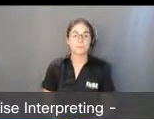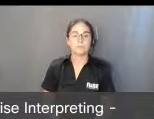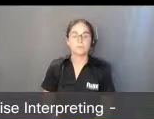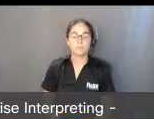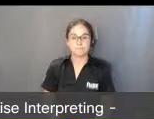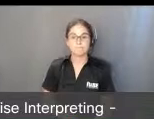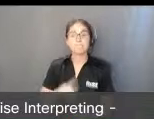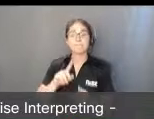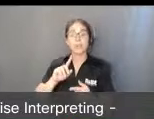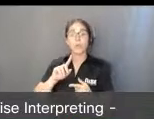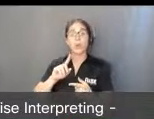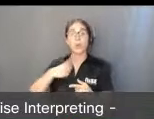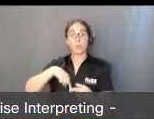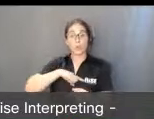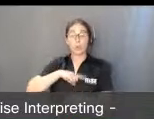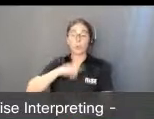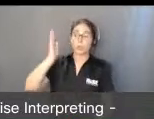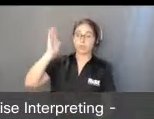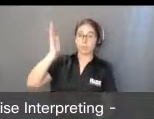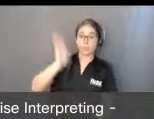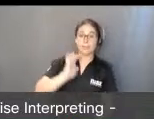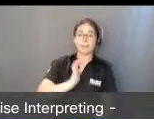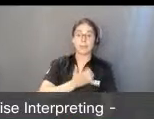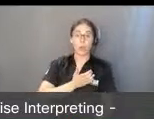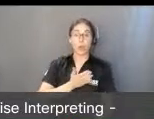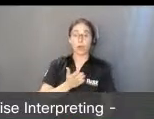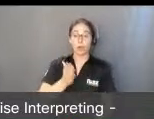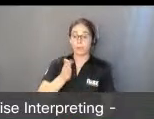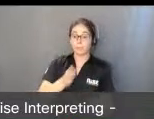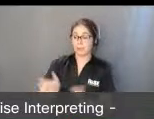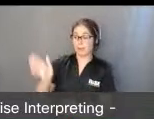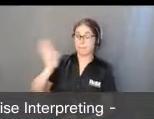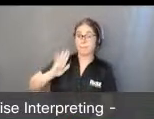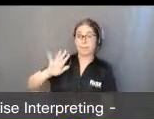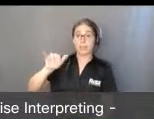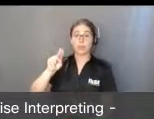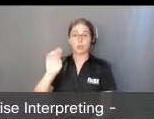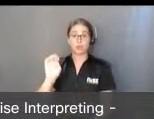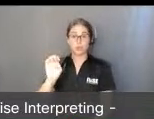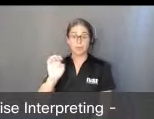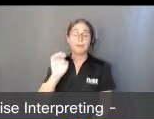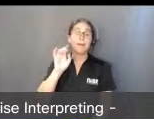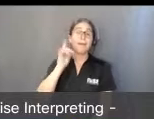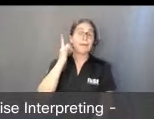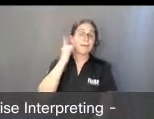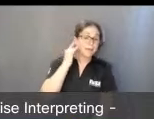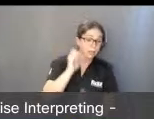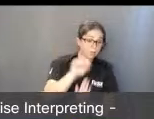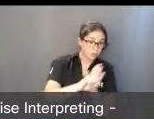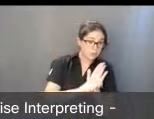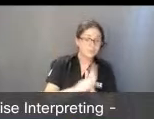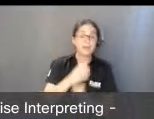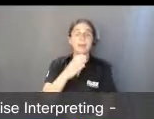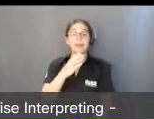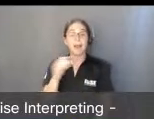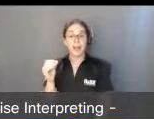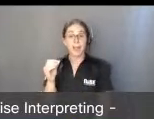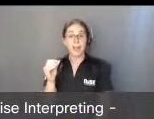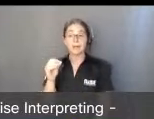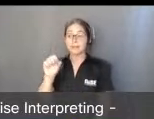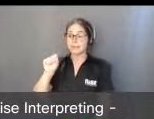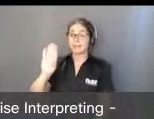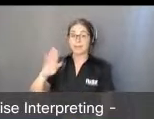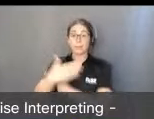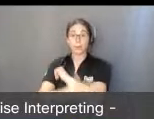When we initially presented our return to school plan in June, both the state of California and San Bernardino County were in stage three of